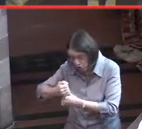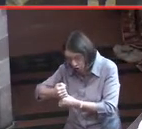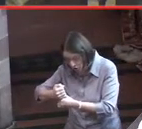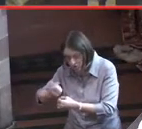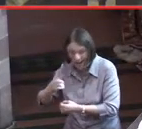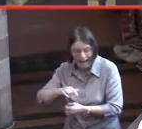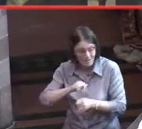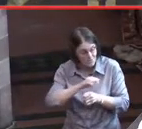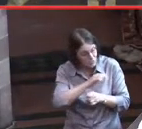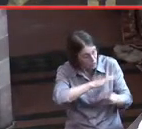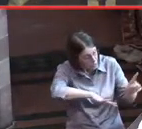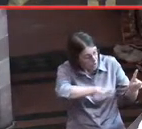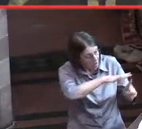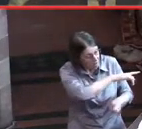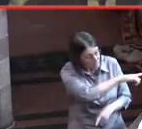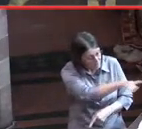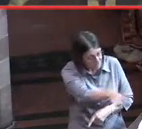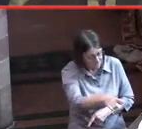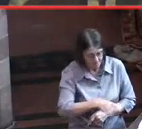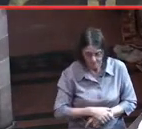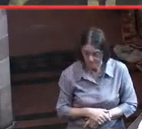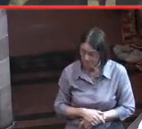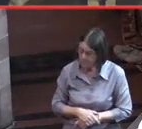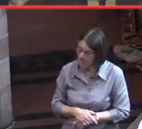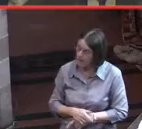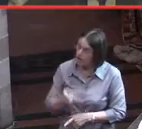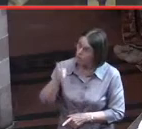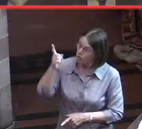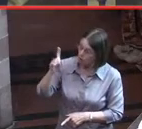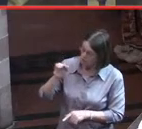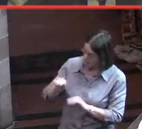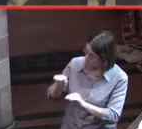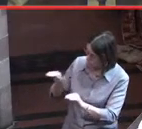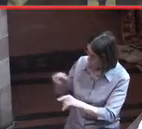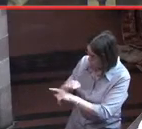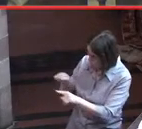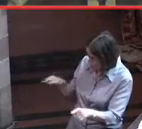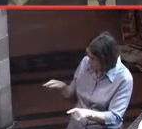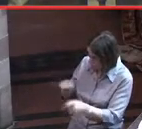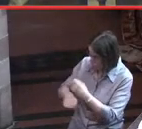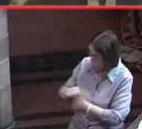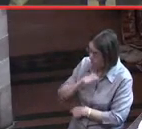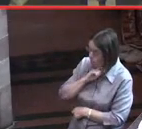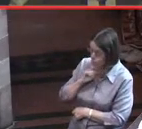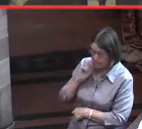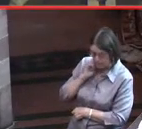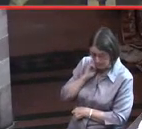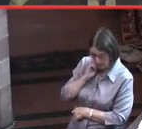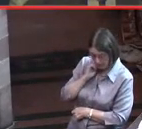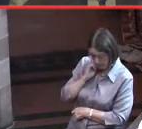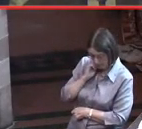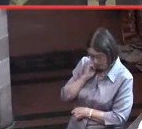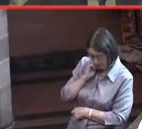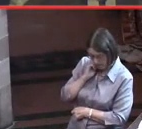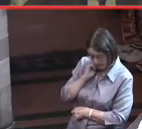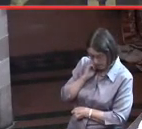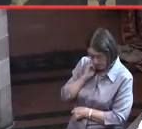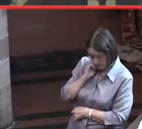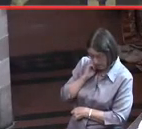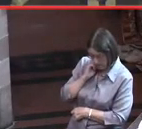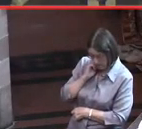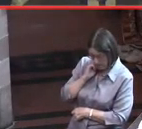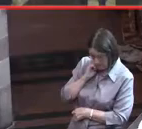God has called you into the order of presbyters among his people. In his